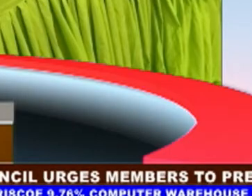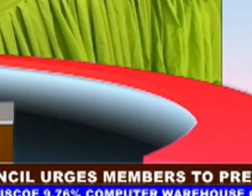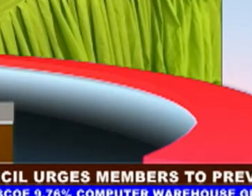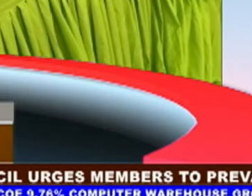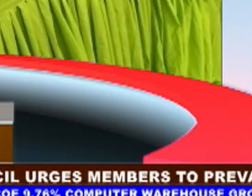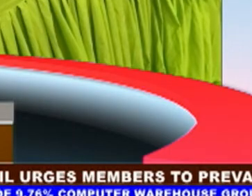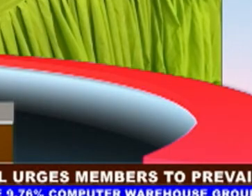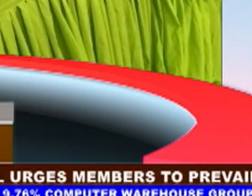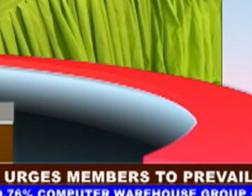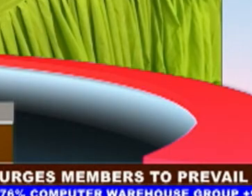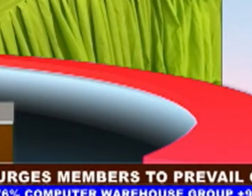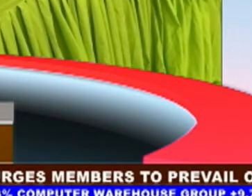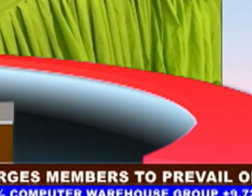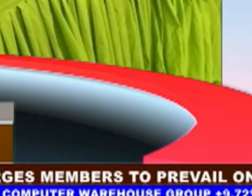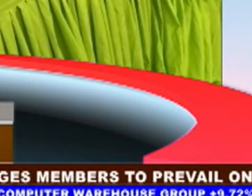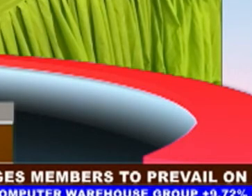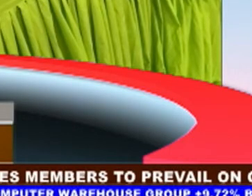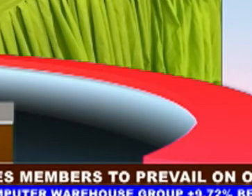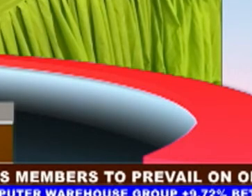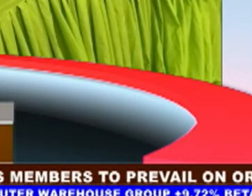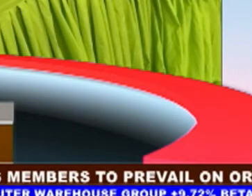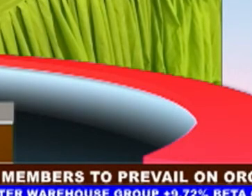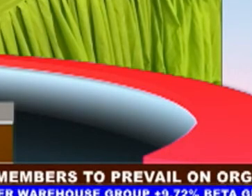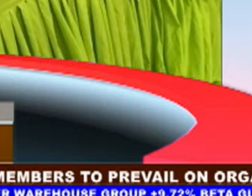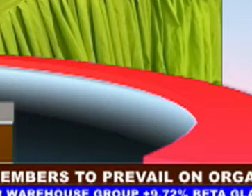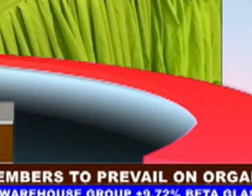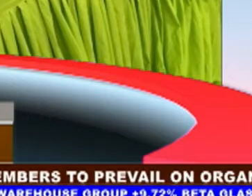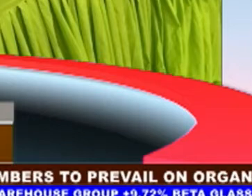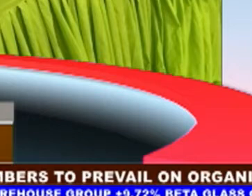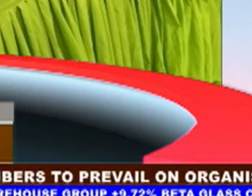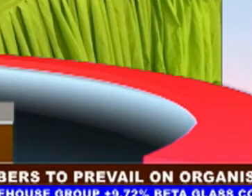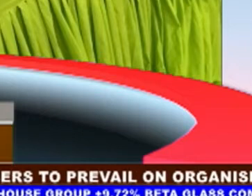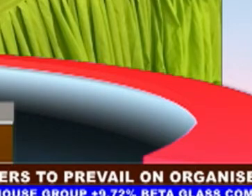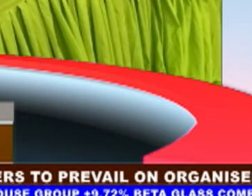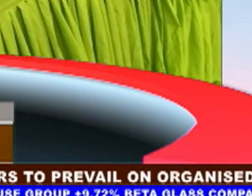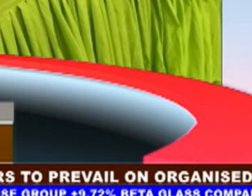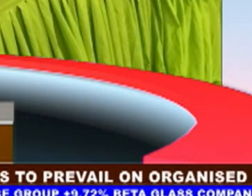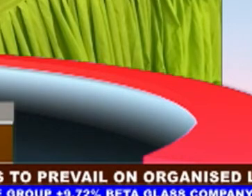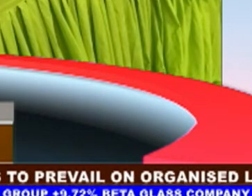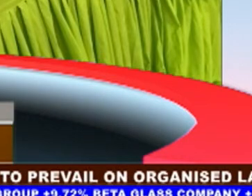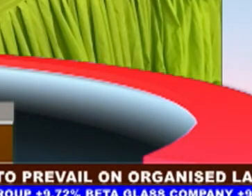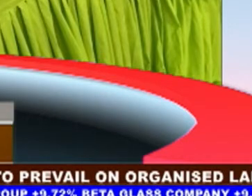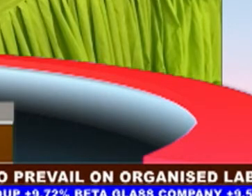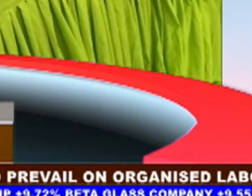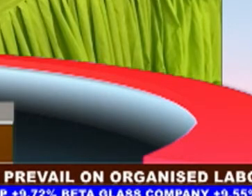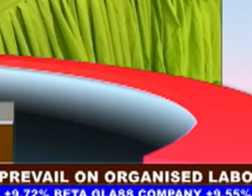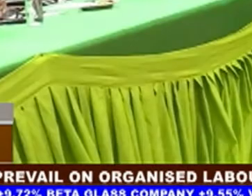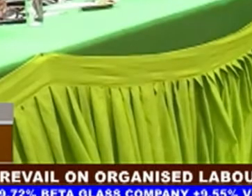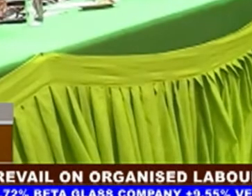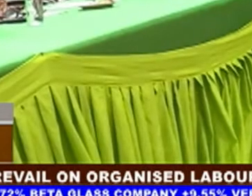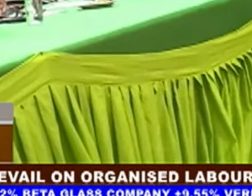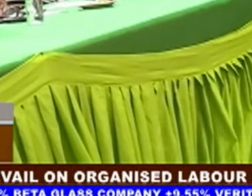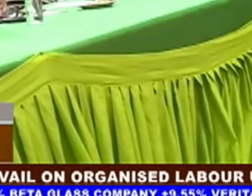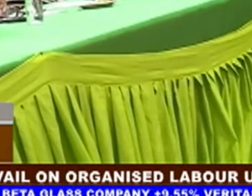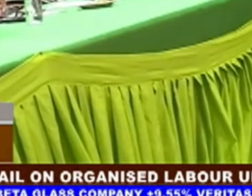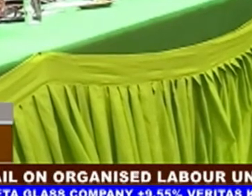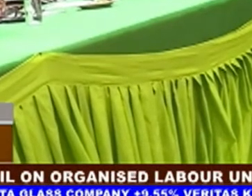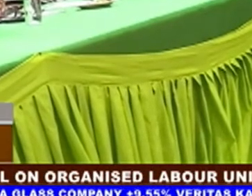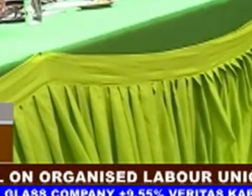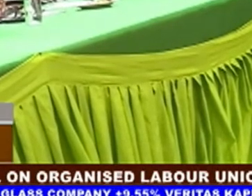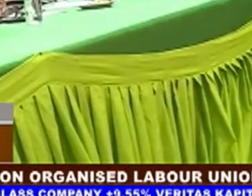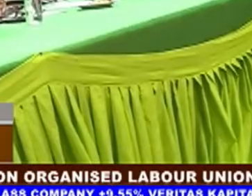to the 2023 International Day for Universal Access to Information, and Dele Atunbi was there. The